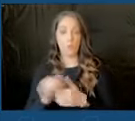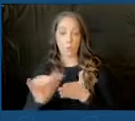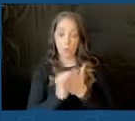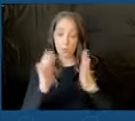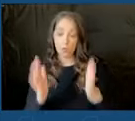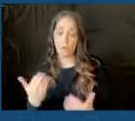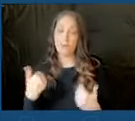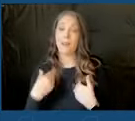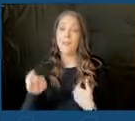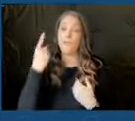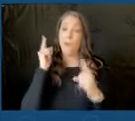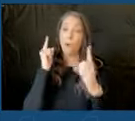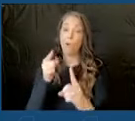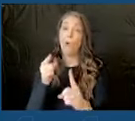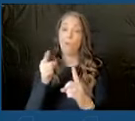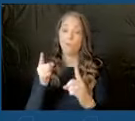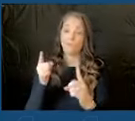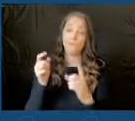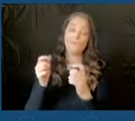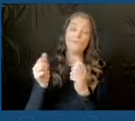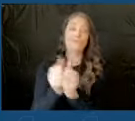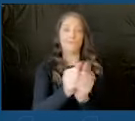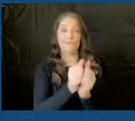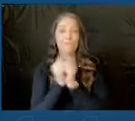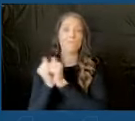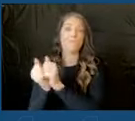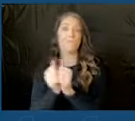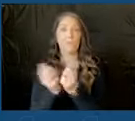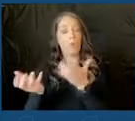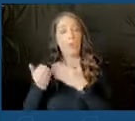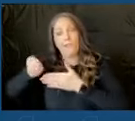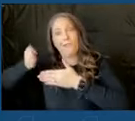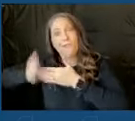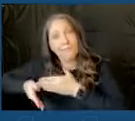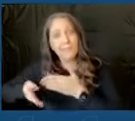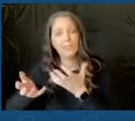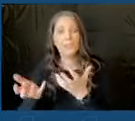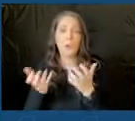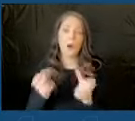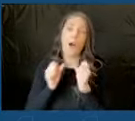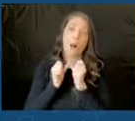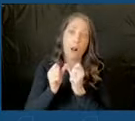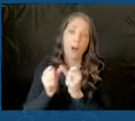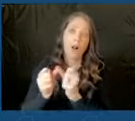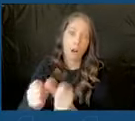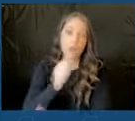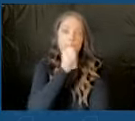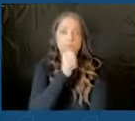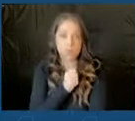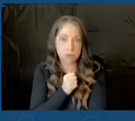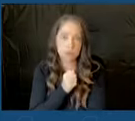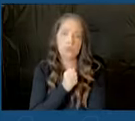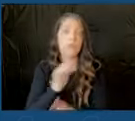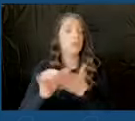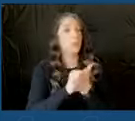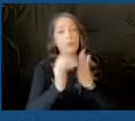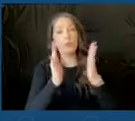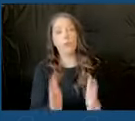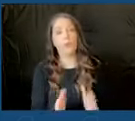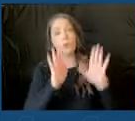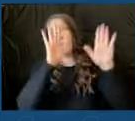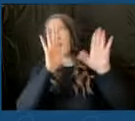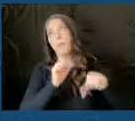get through this together, put an end to this era. It's been long. It's been painful. And New Yorkers have done an extraordinary job, and